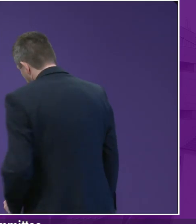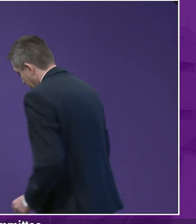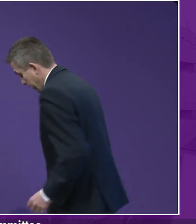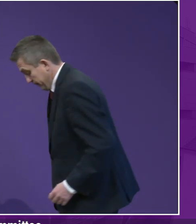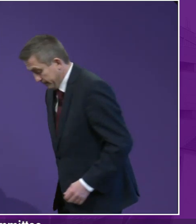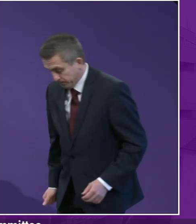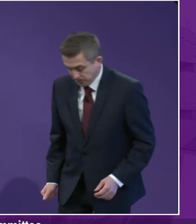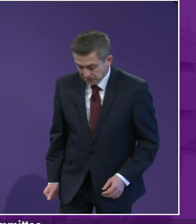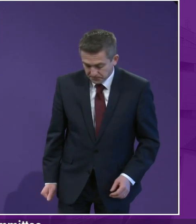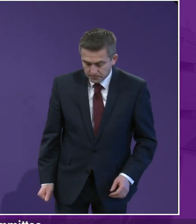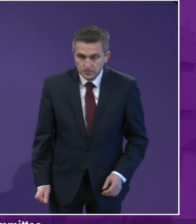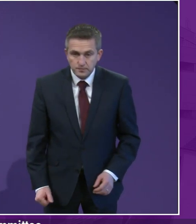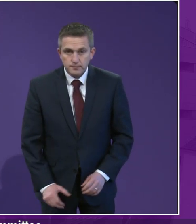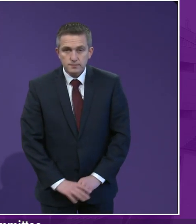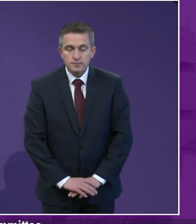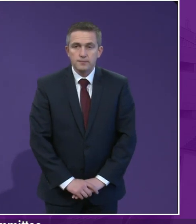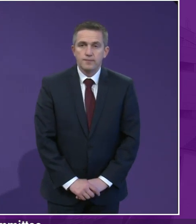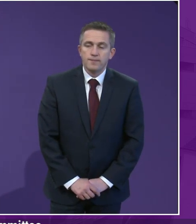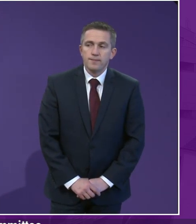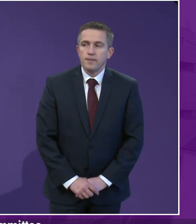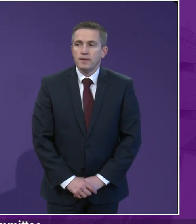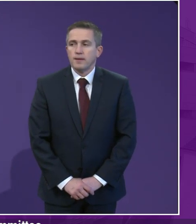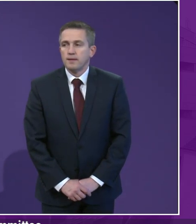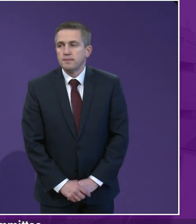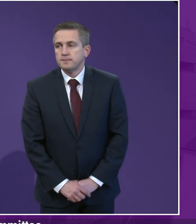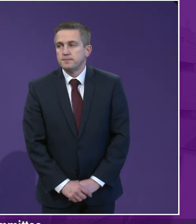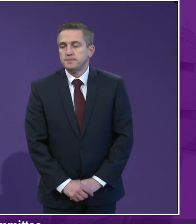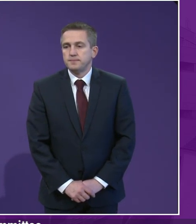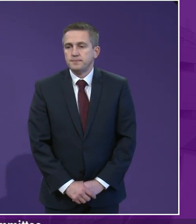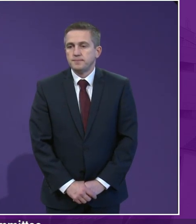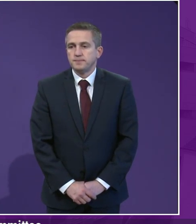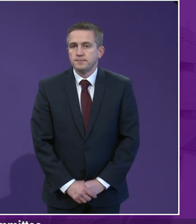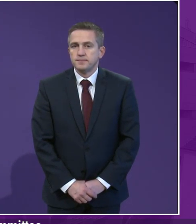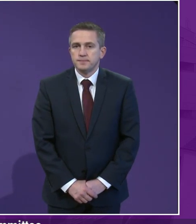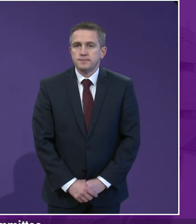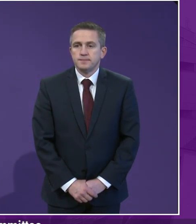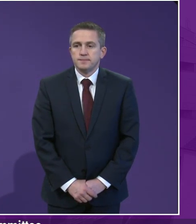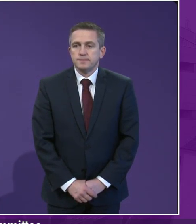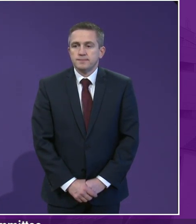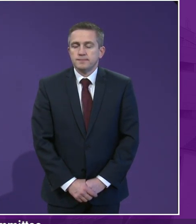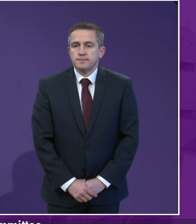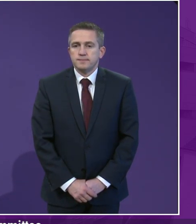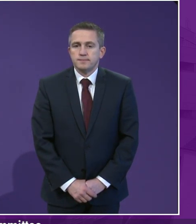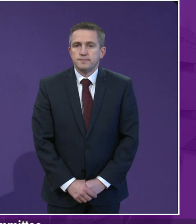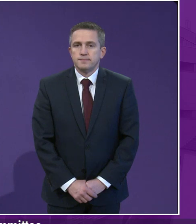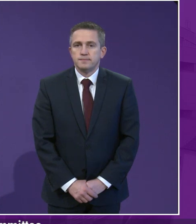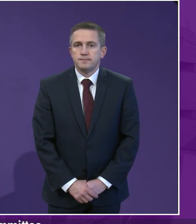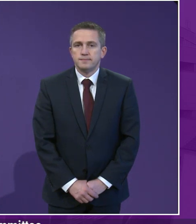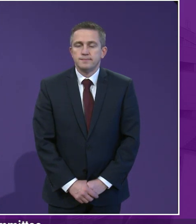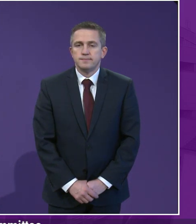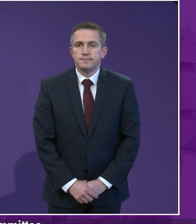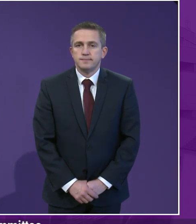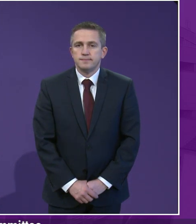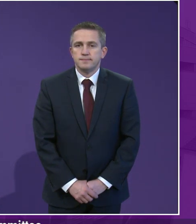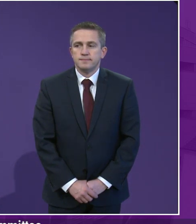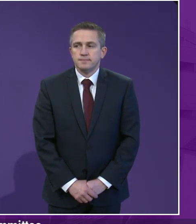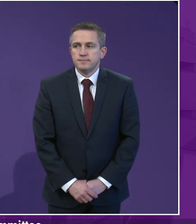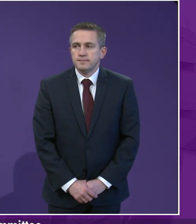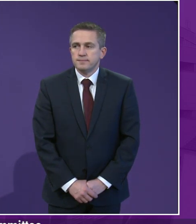university, and primarily because our first language is not English. If somebody's first language is British Sign Language,